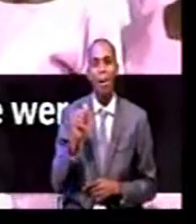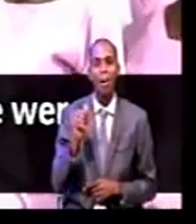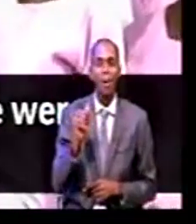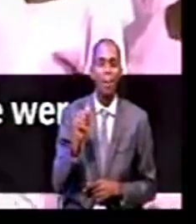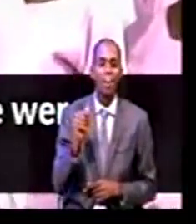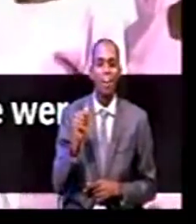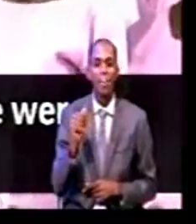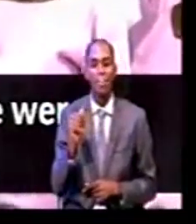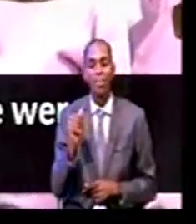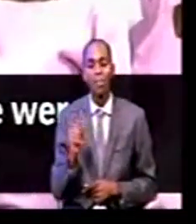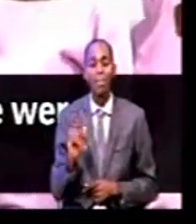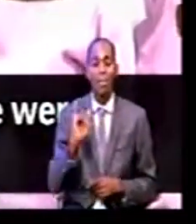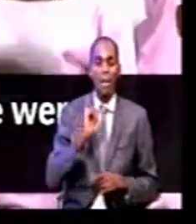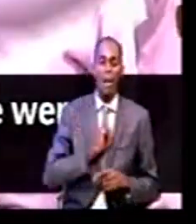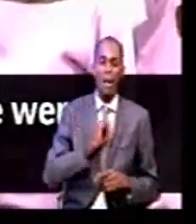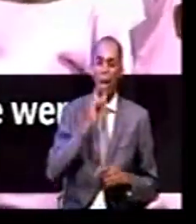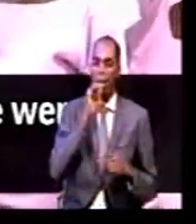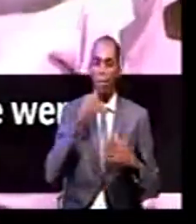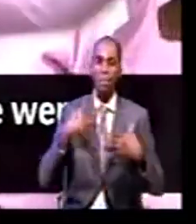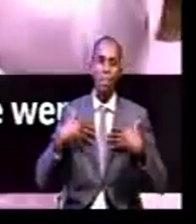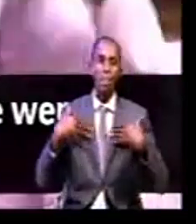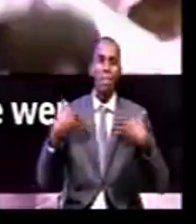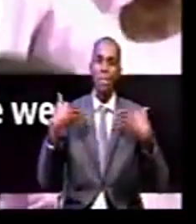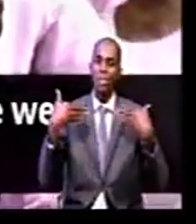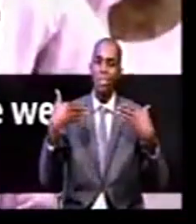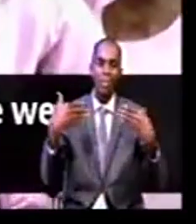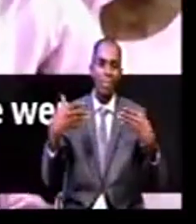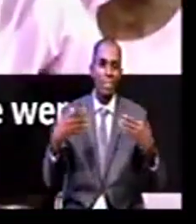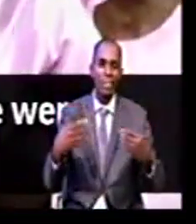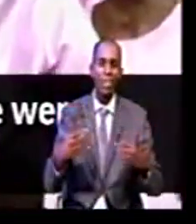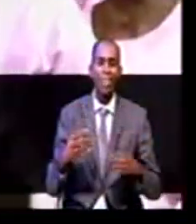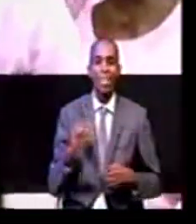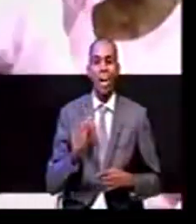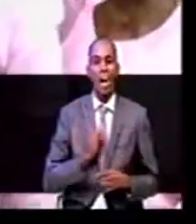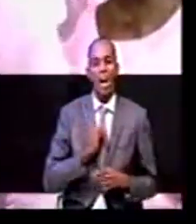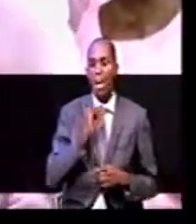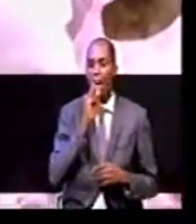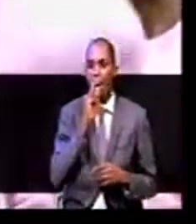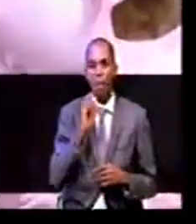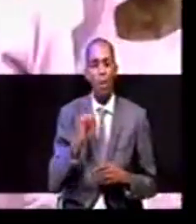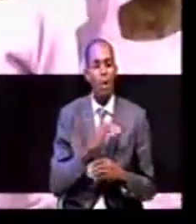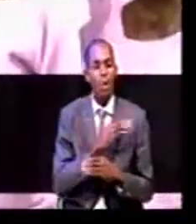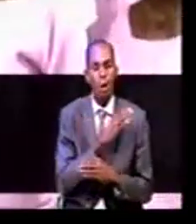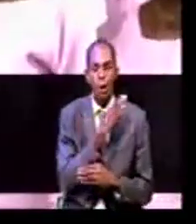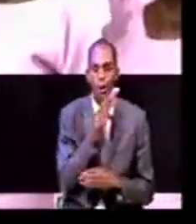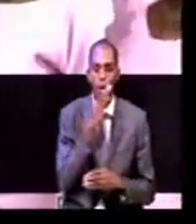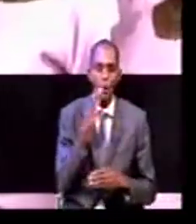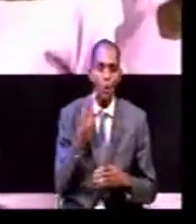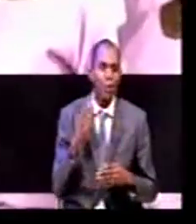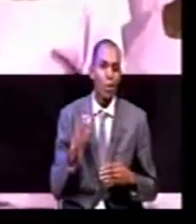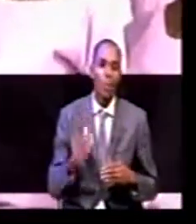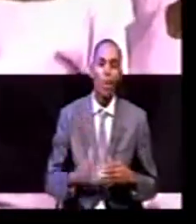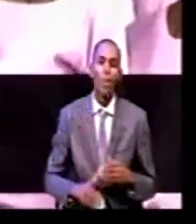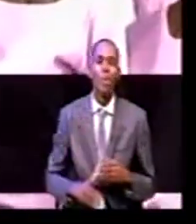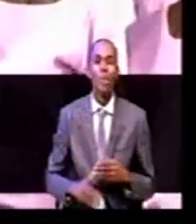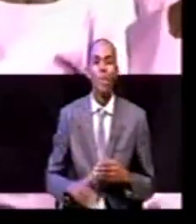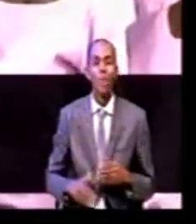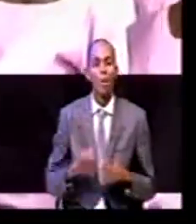and if we were, then I am. I am